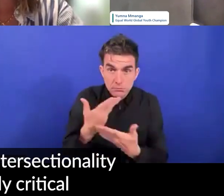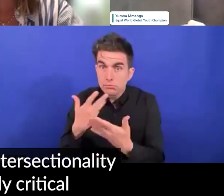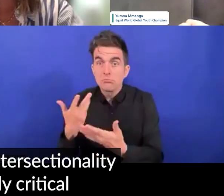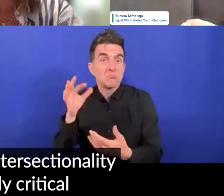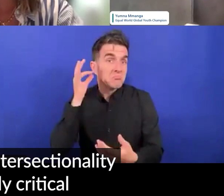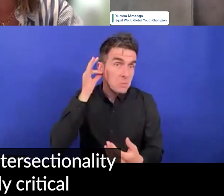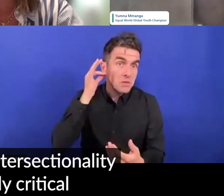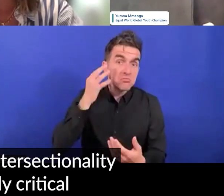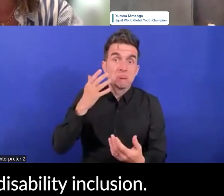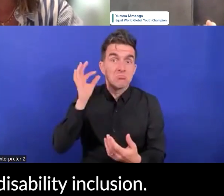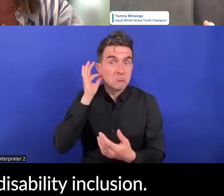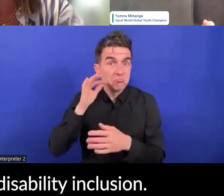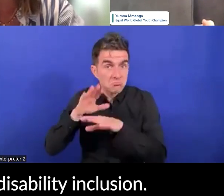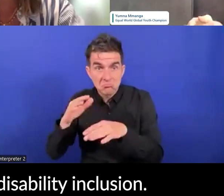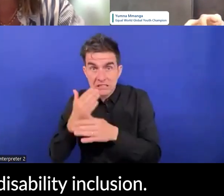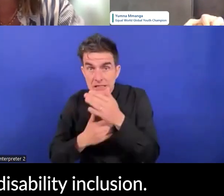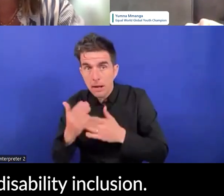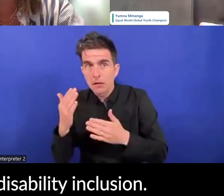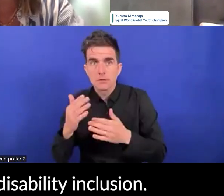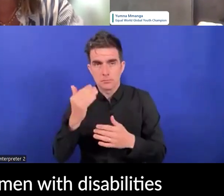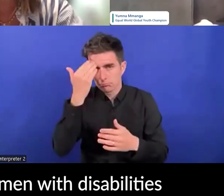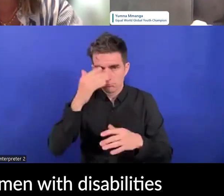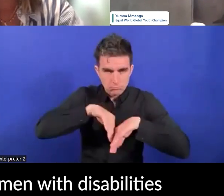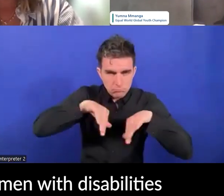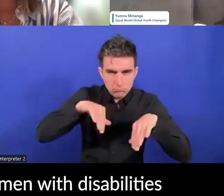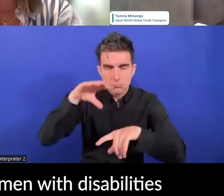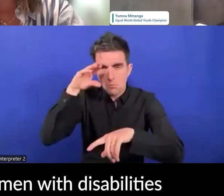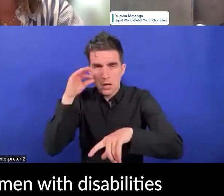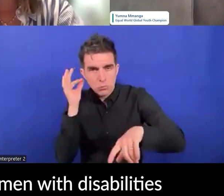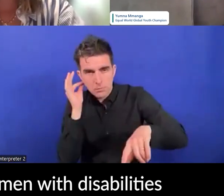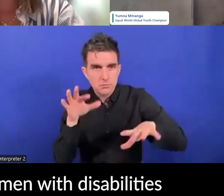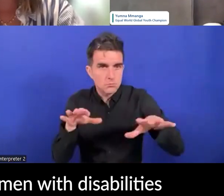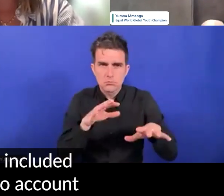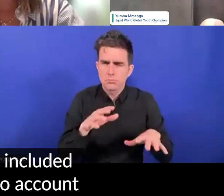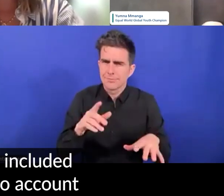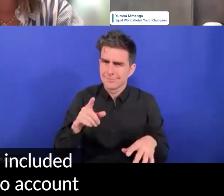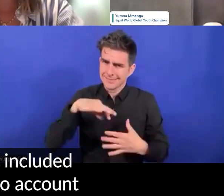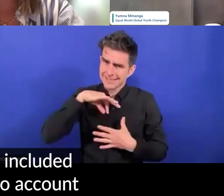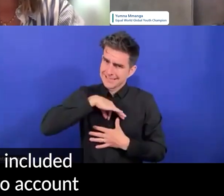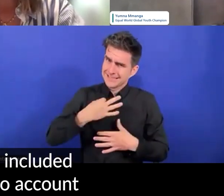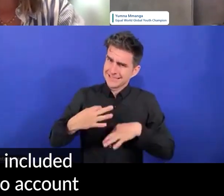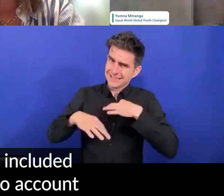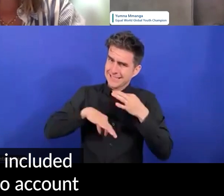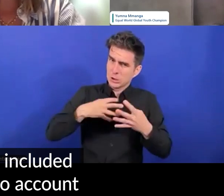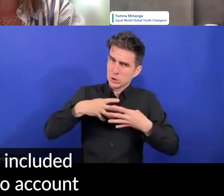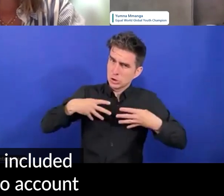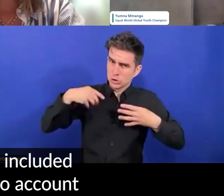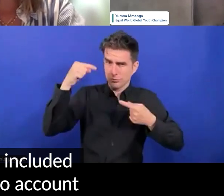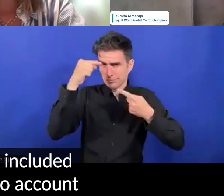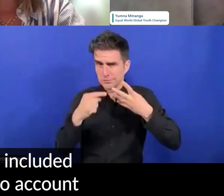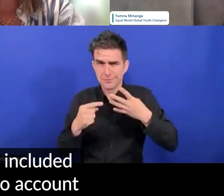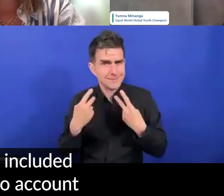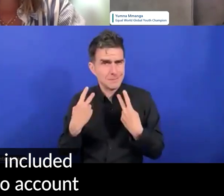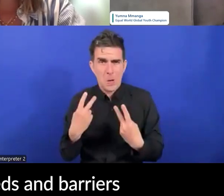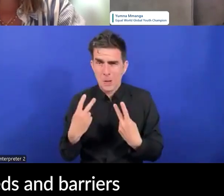intersectionality is also really critical when talking about disability inclusion. You want girls and women with disabilities to also feel included and